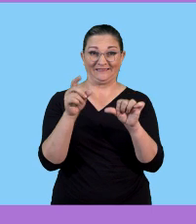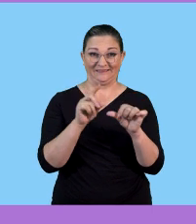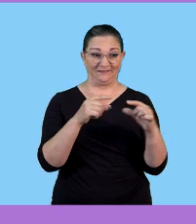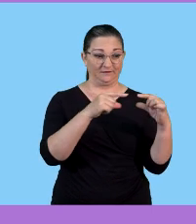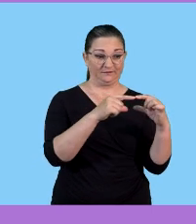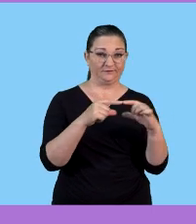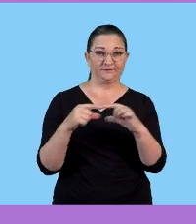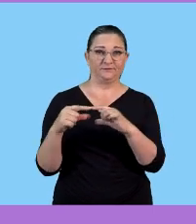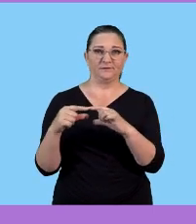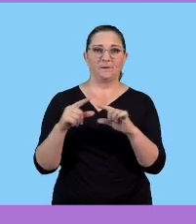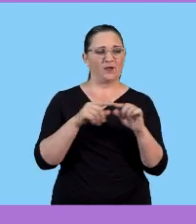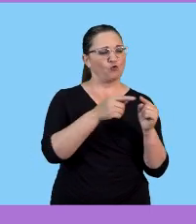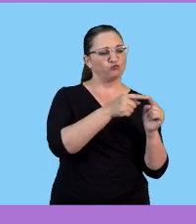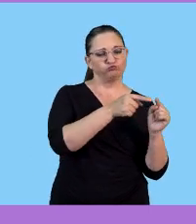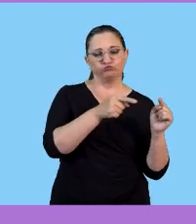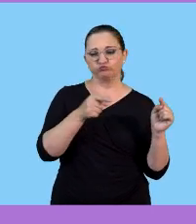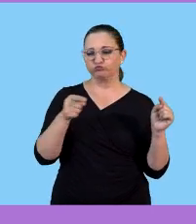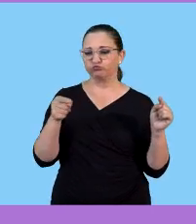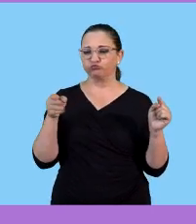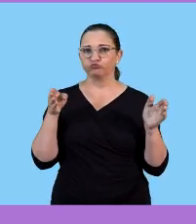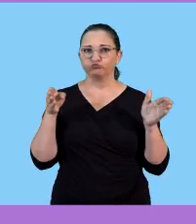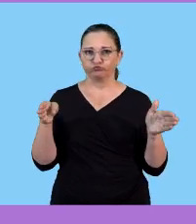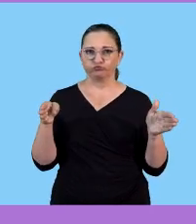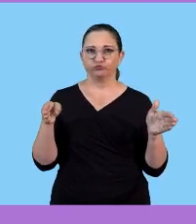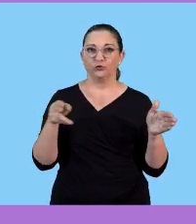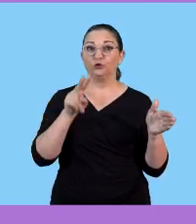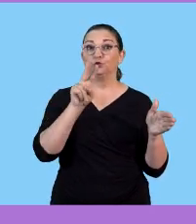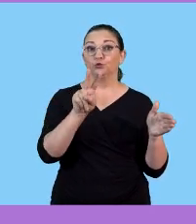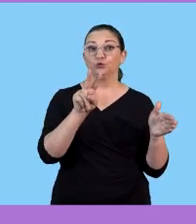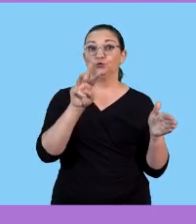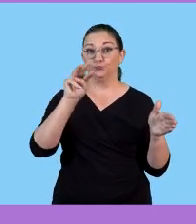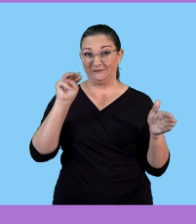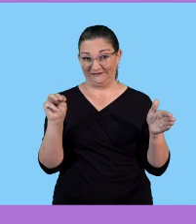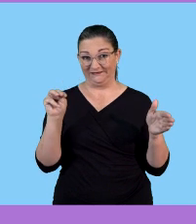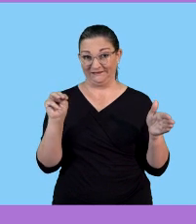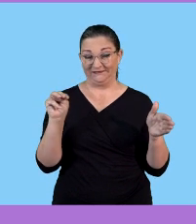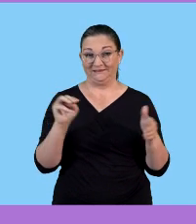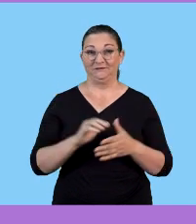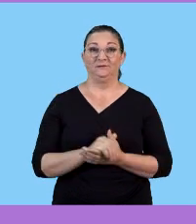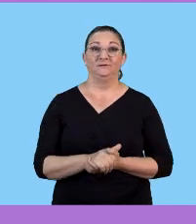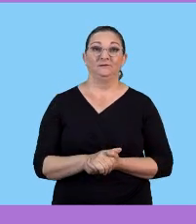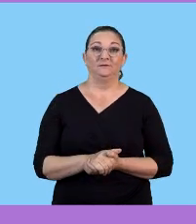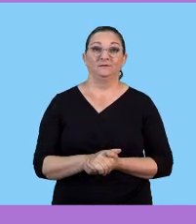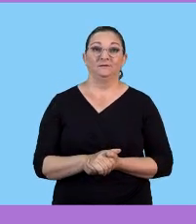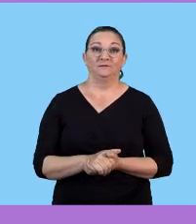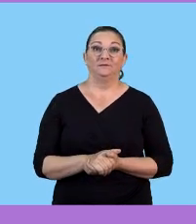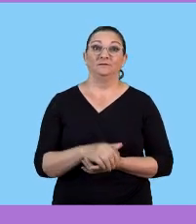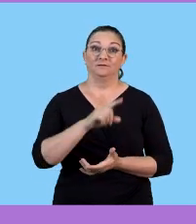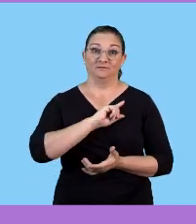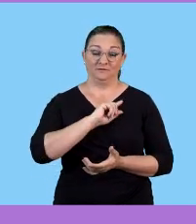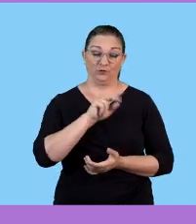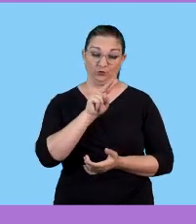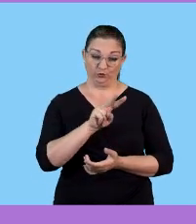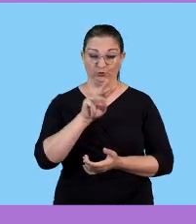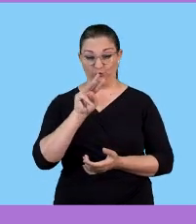length measures 2 meters. There. That's where I found the 2 meters. So we can see now we've got